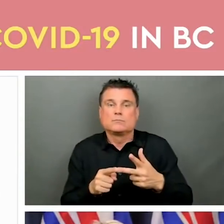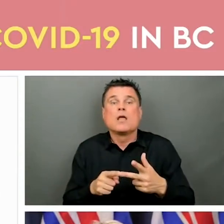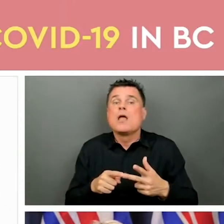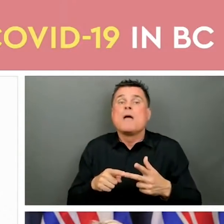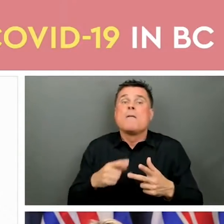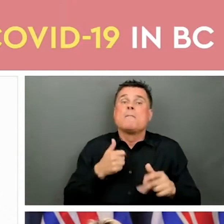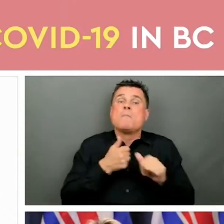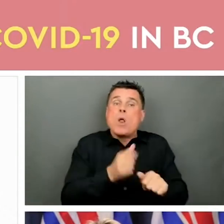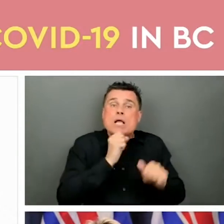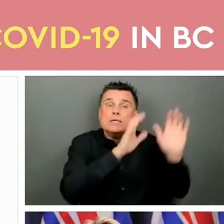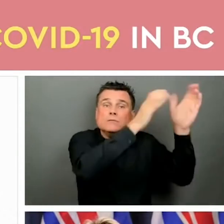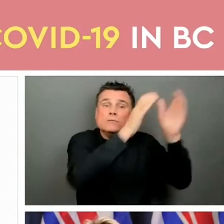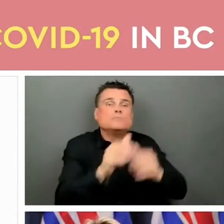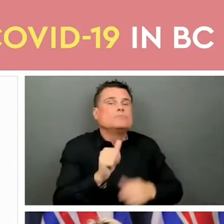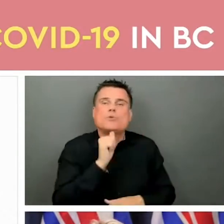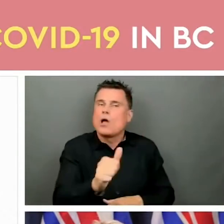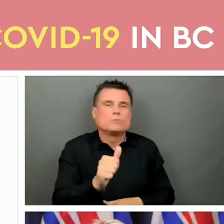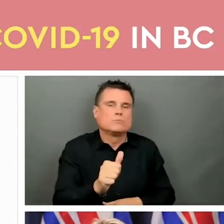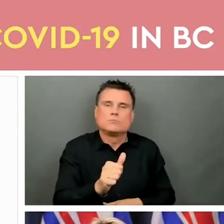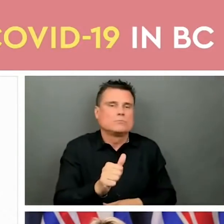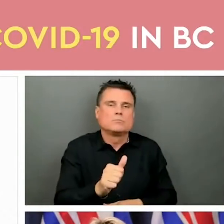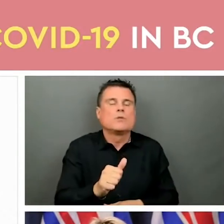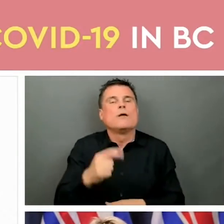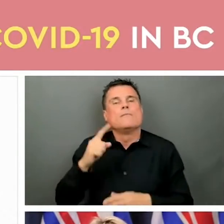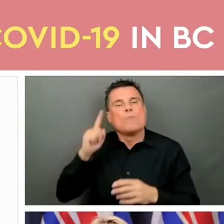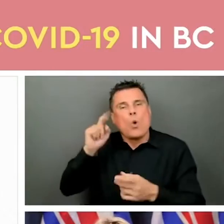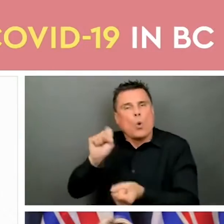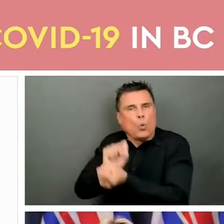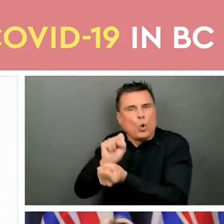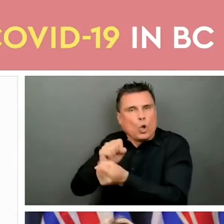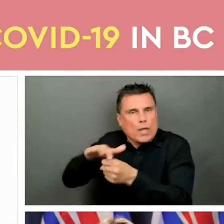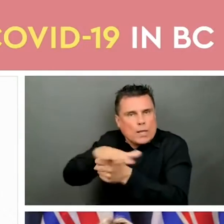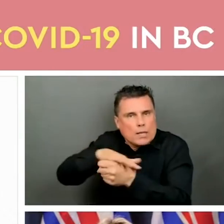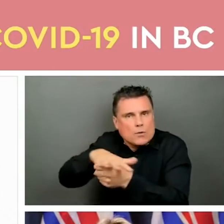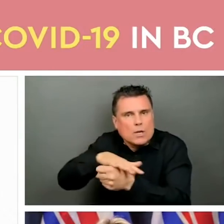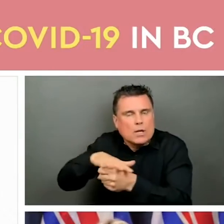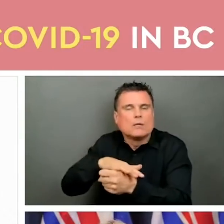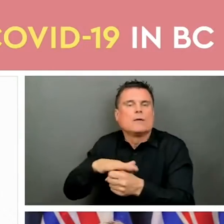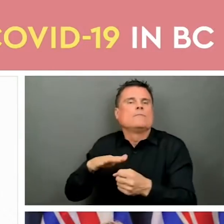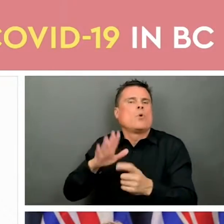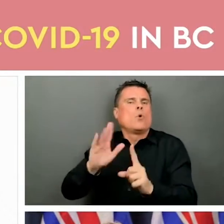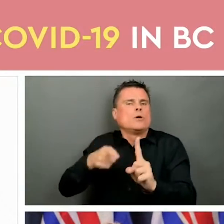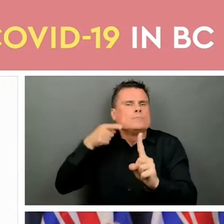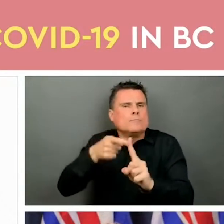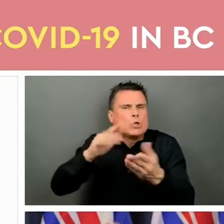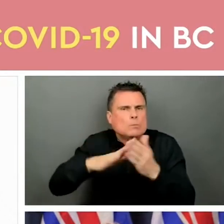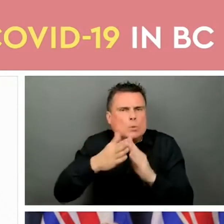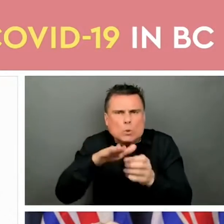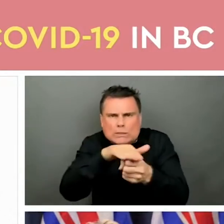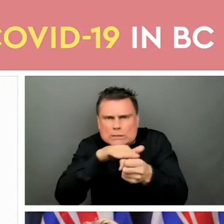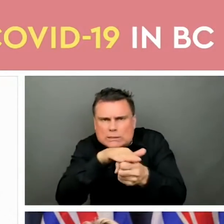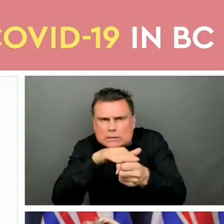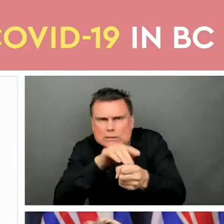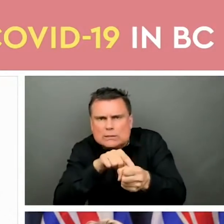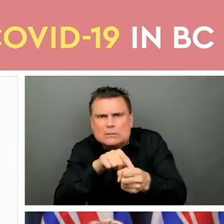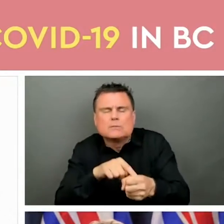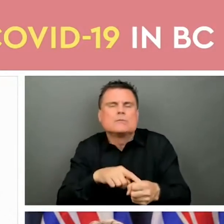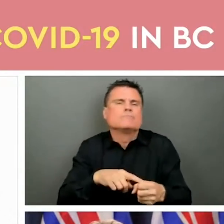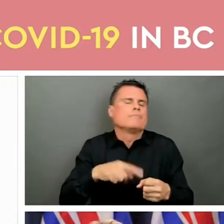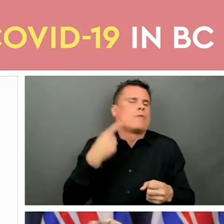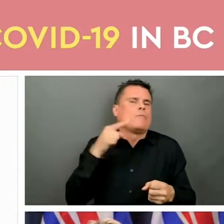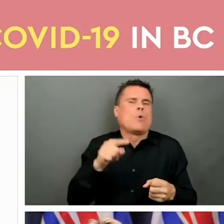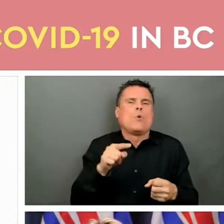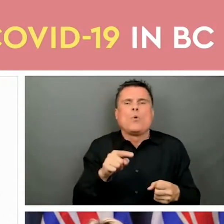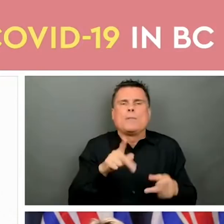better understand the risks and the benefits of this vaccine in the context of the safety signal that we've heard. And it's now